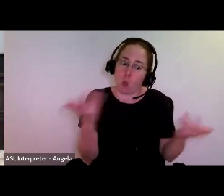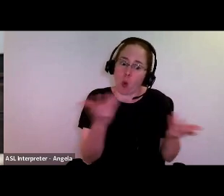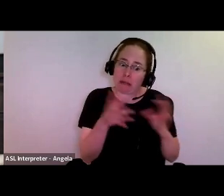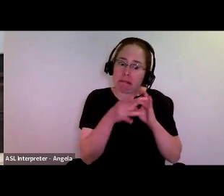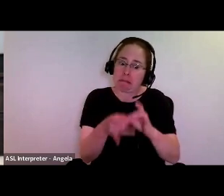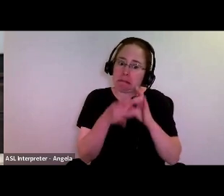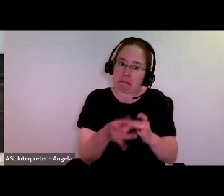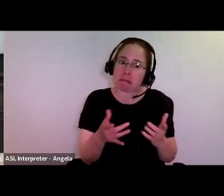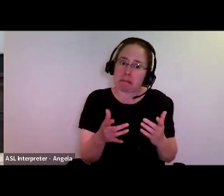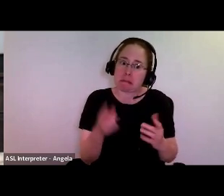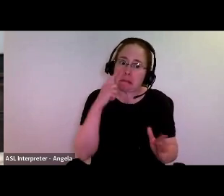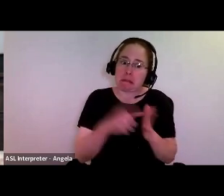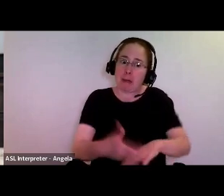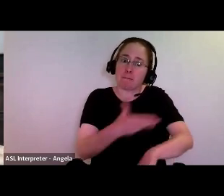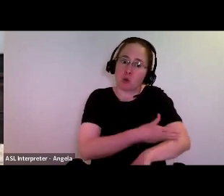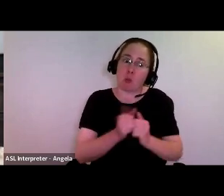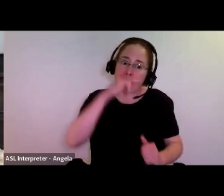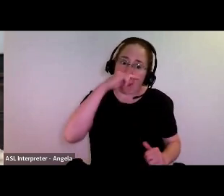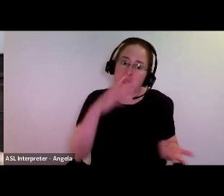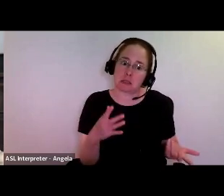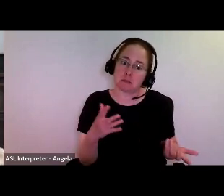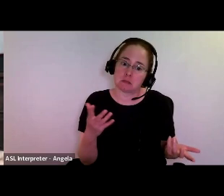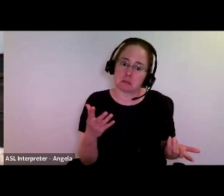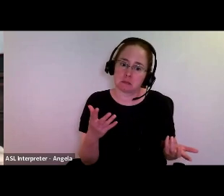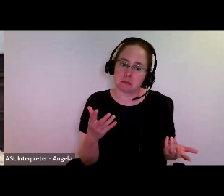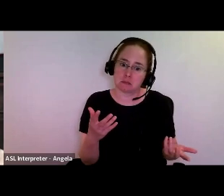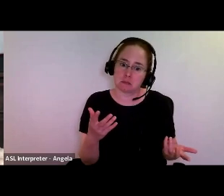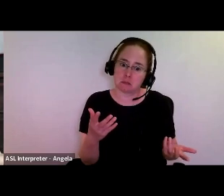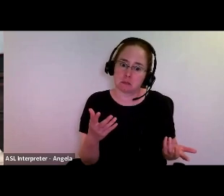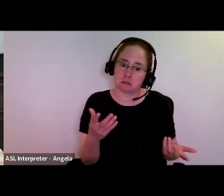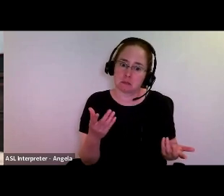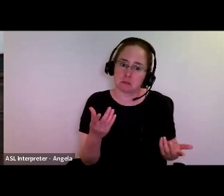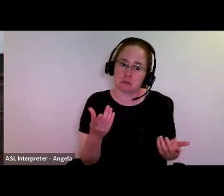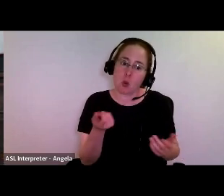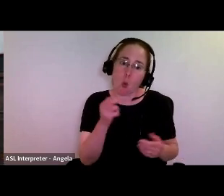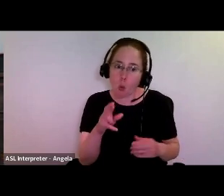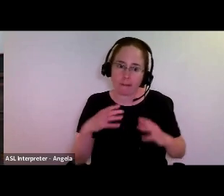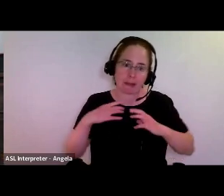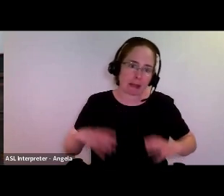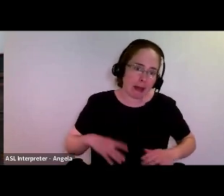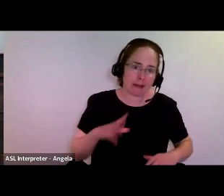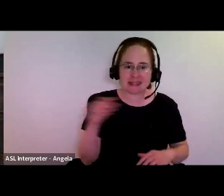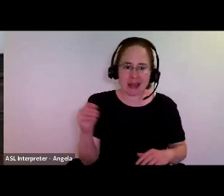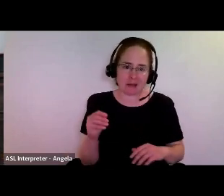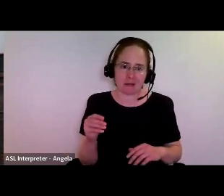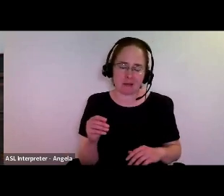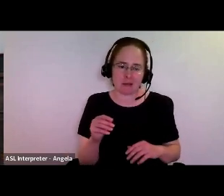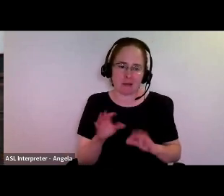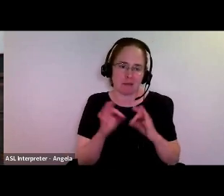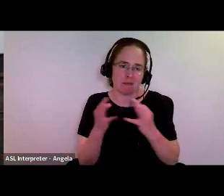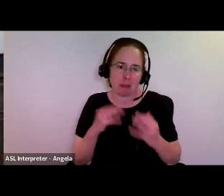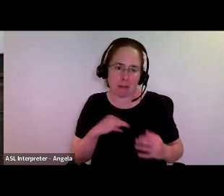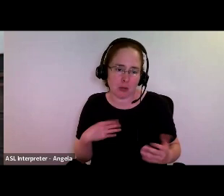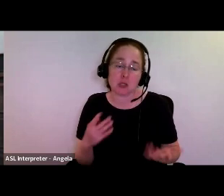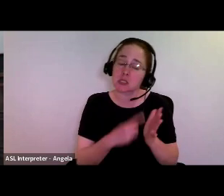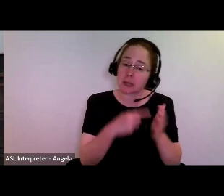and actually see improvement with kids, or the clients, the loved ones. And in some cases you